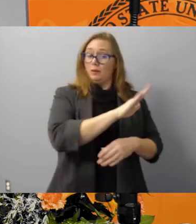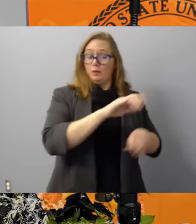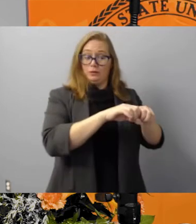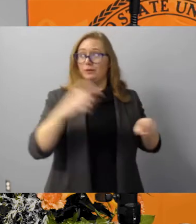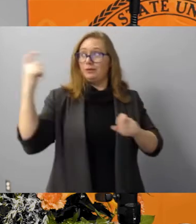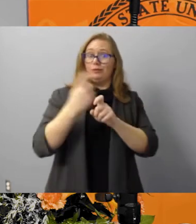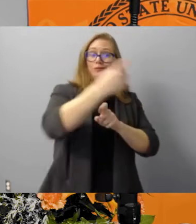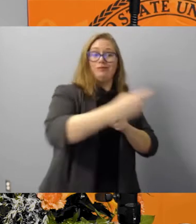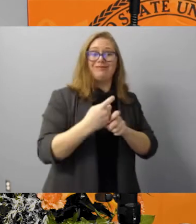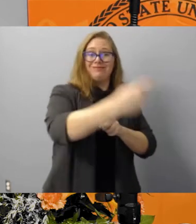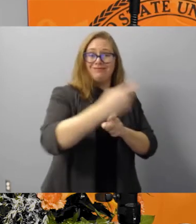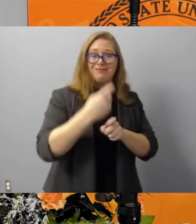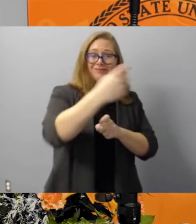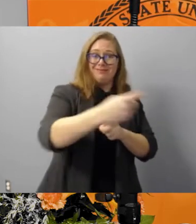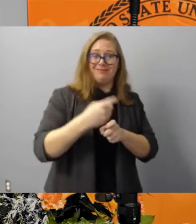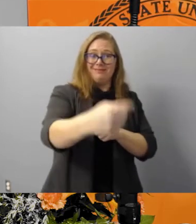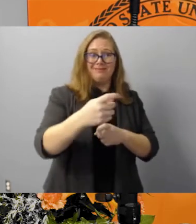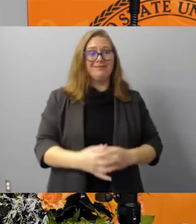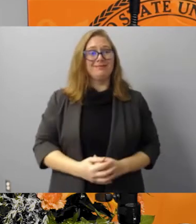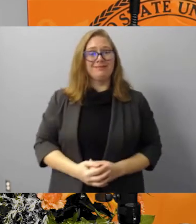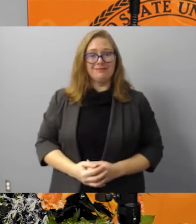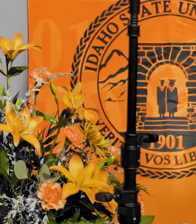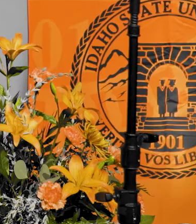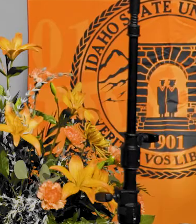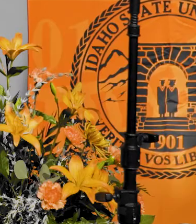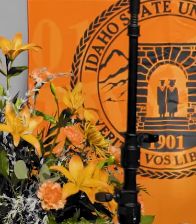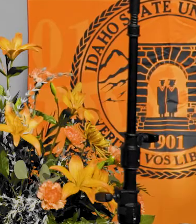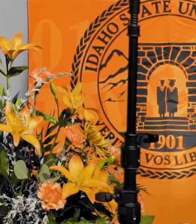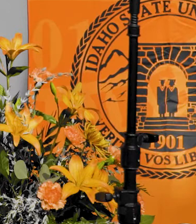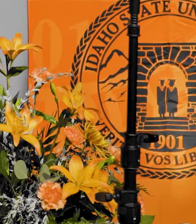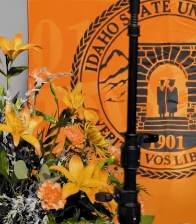the faculty, I recommend that these degrees be conferred.